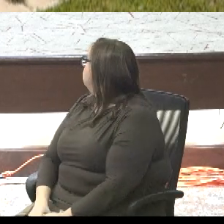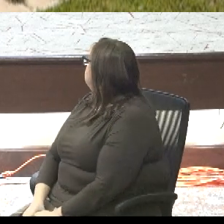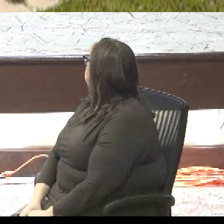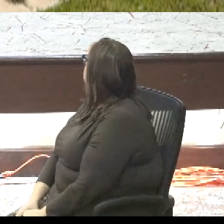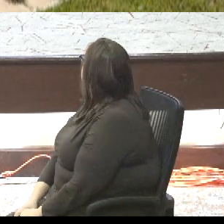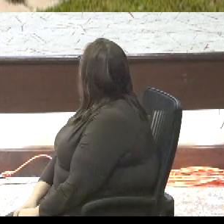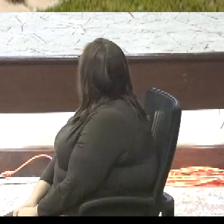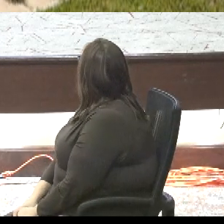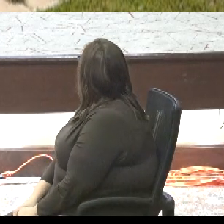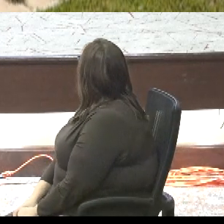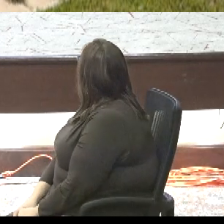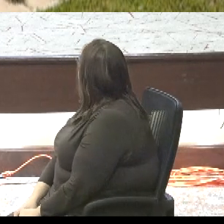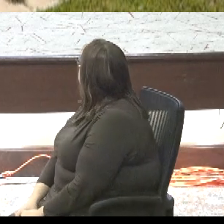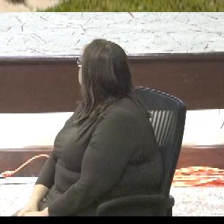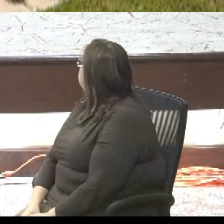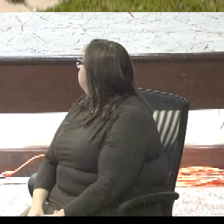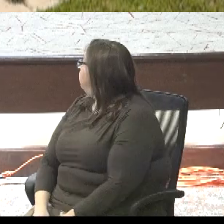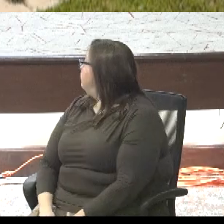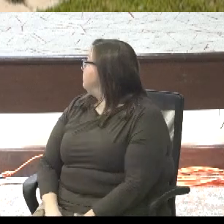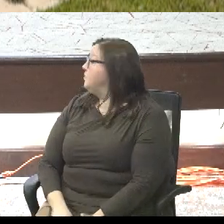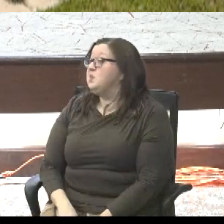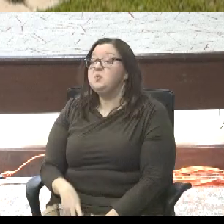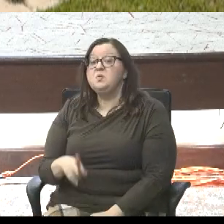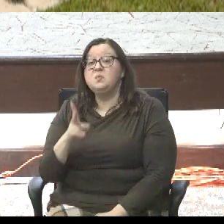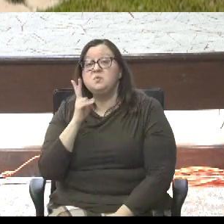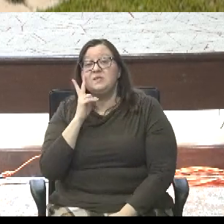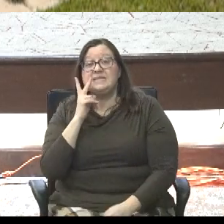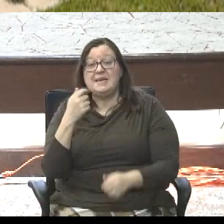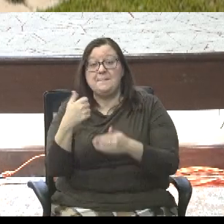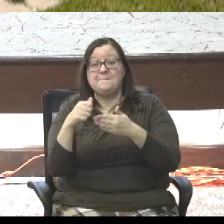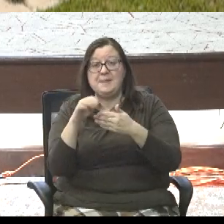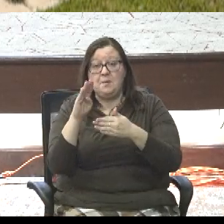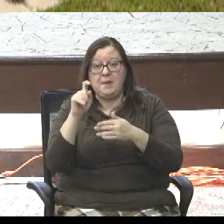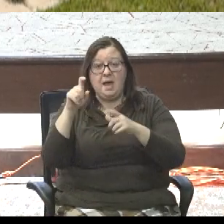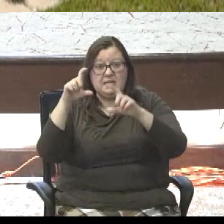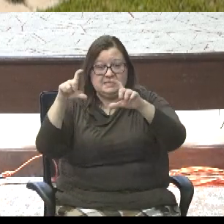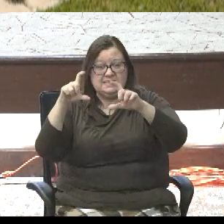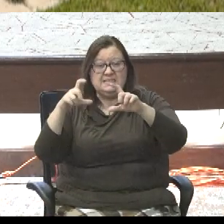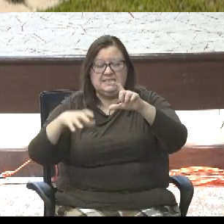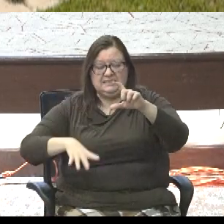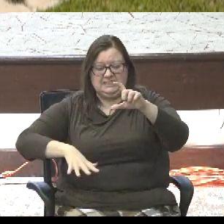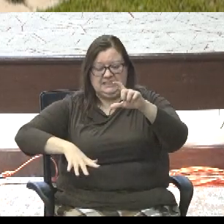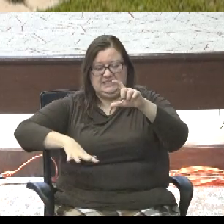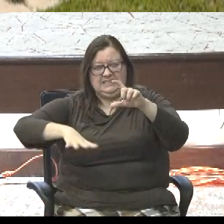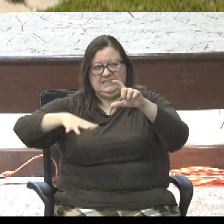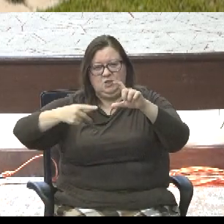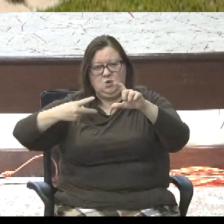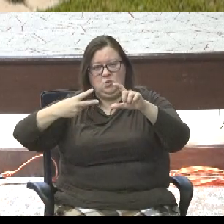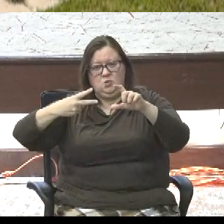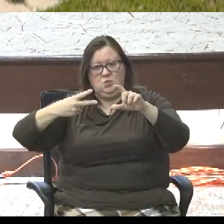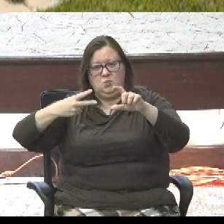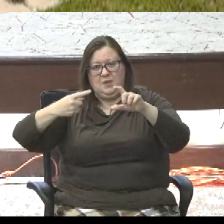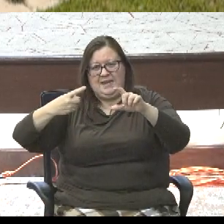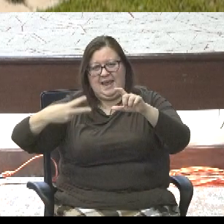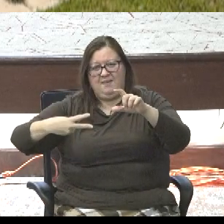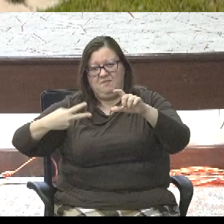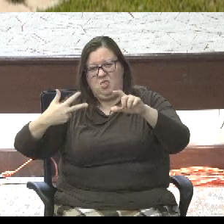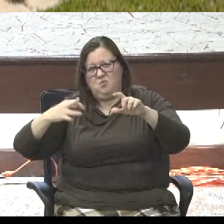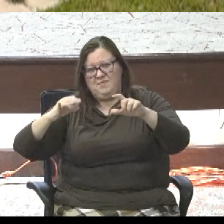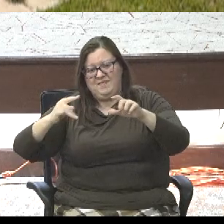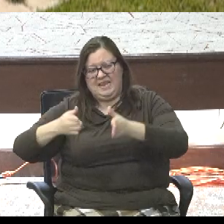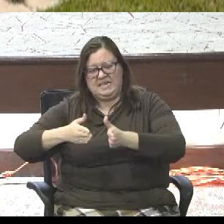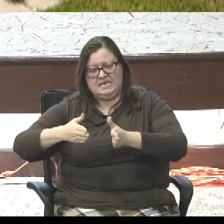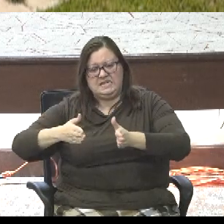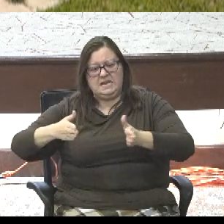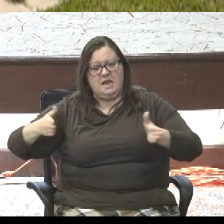side of the screen where the address is on the mailbox, that's about 2.5, almost 3 feet from the gutter line